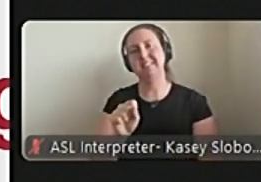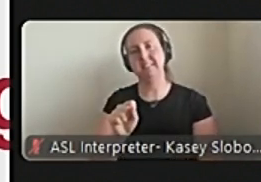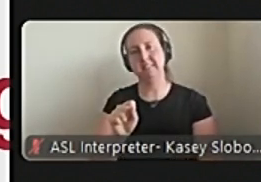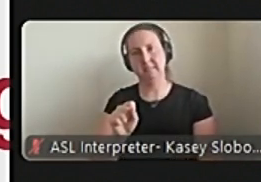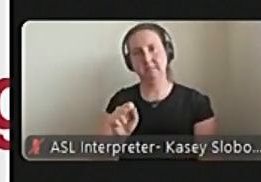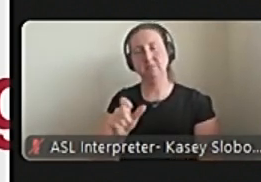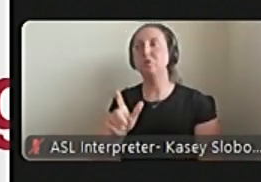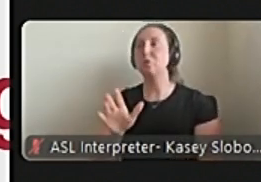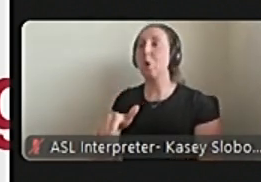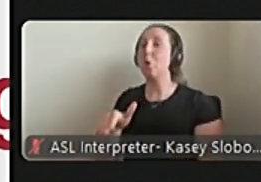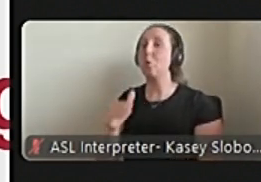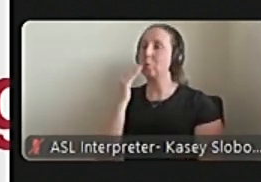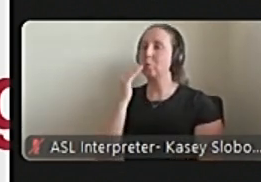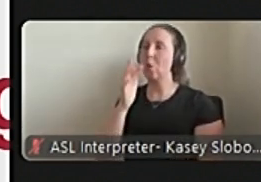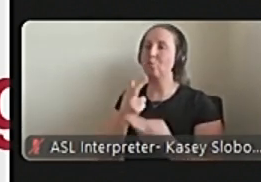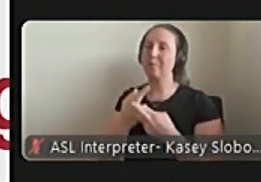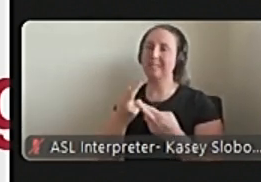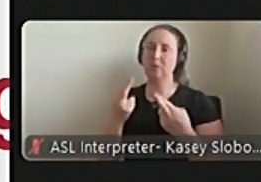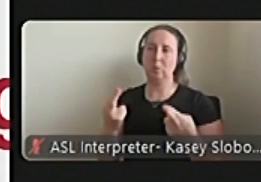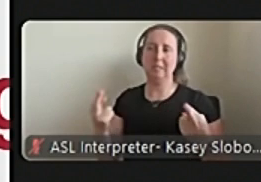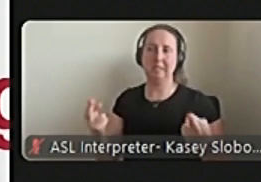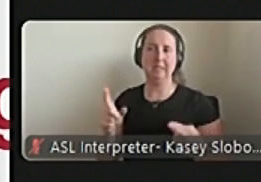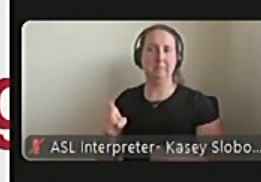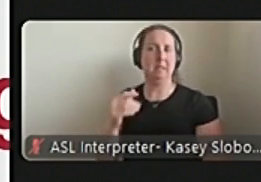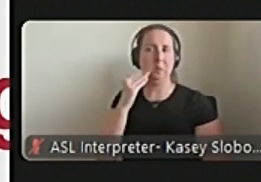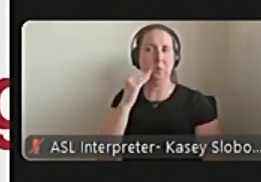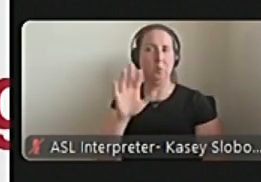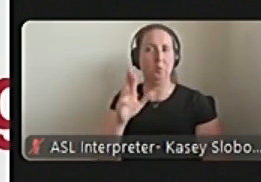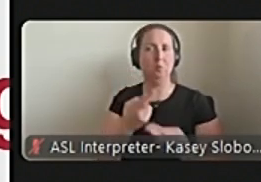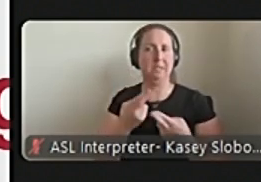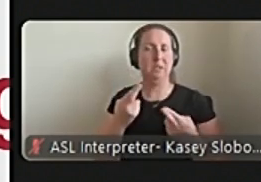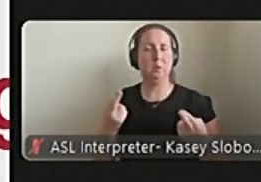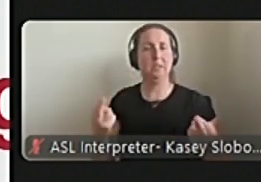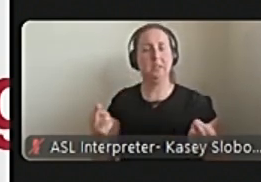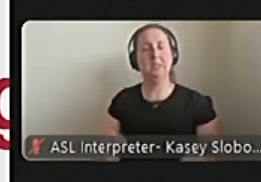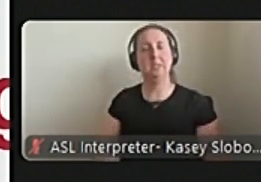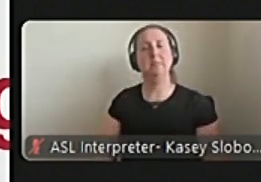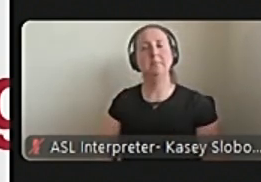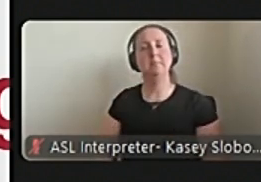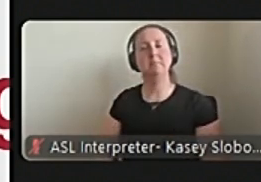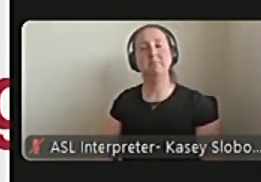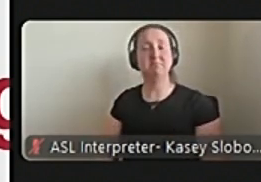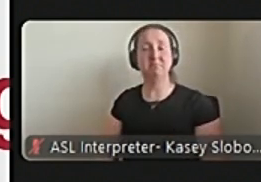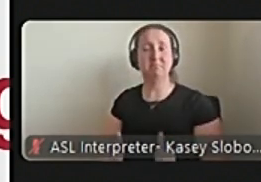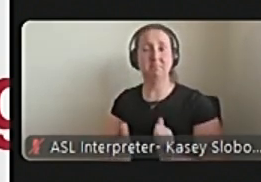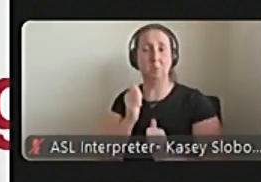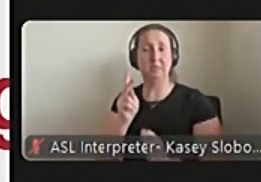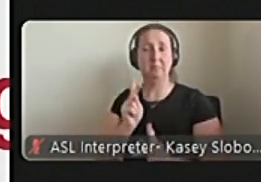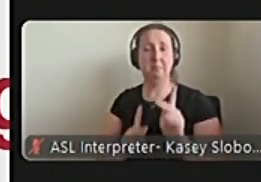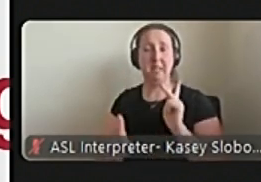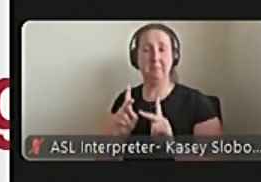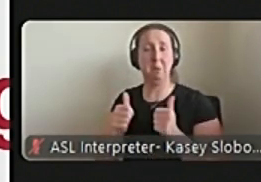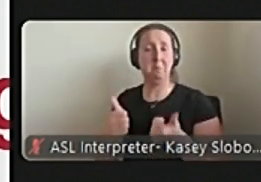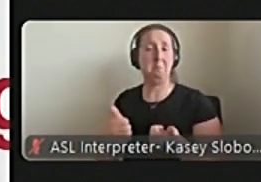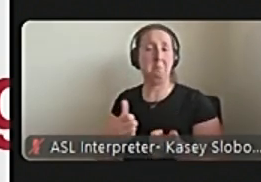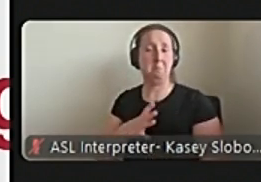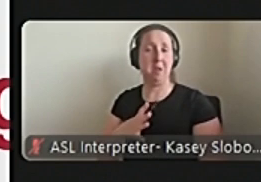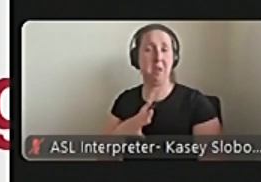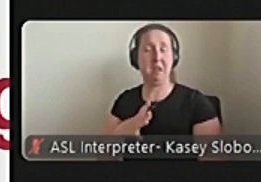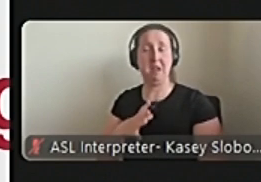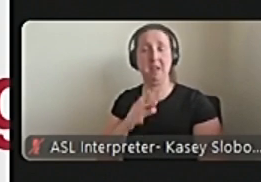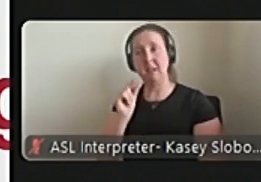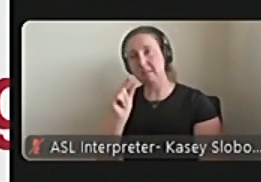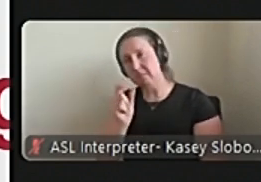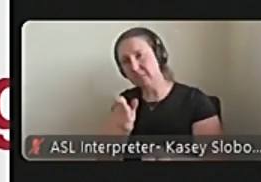supporting these individuals in a more moderate stage. Otherwise, keep in mind that most people are doing pretty well with a little bit of safety and support in those